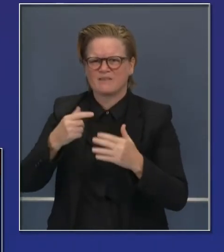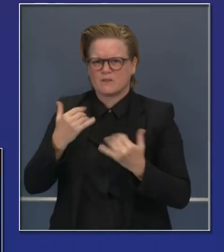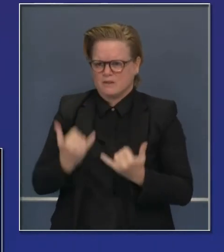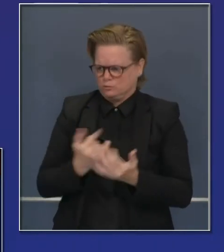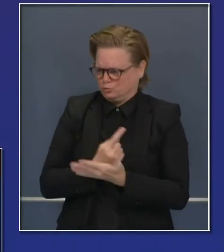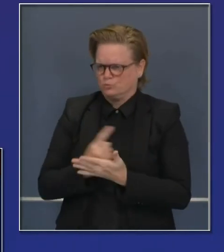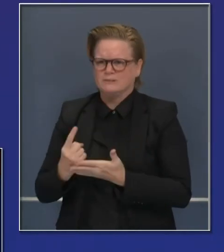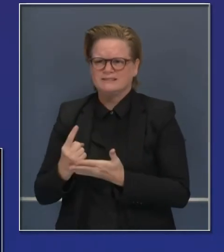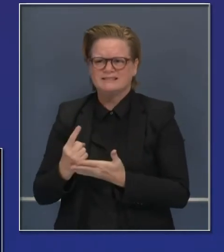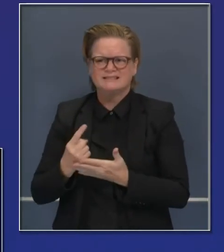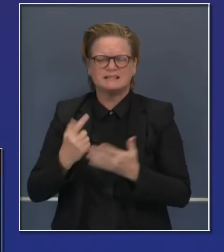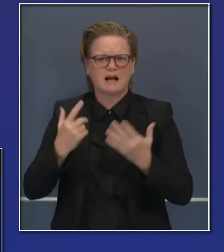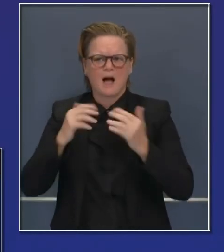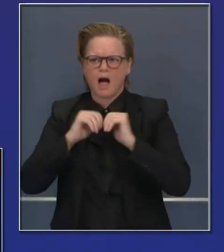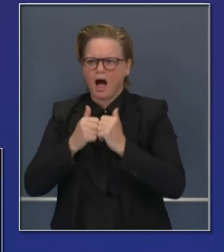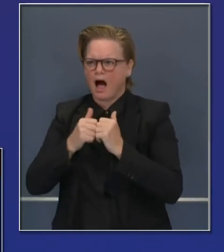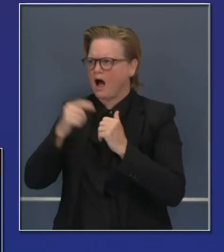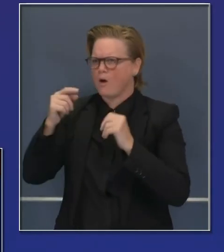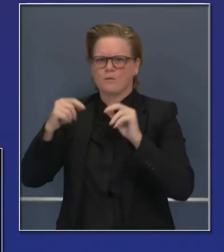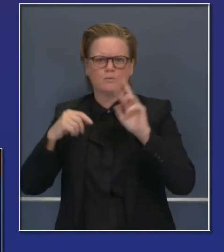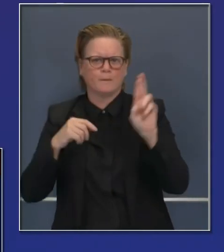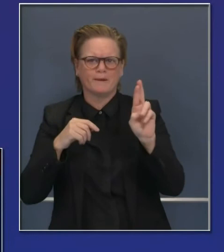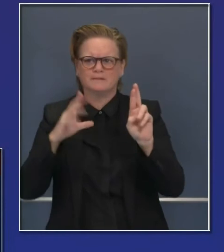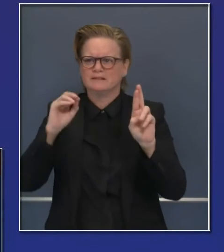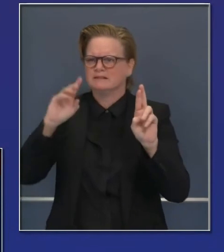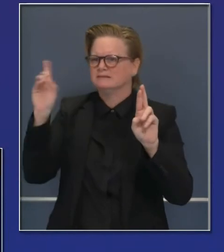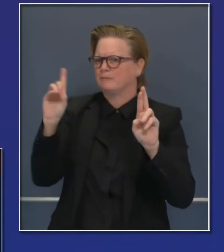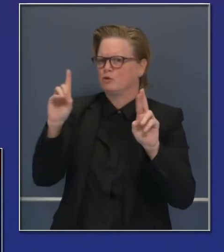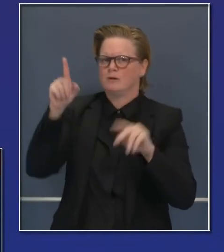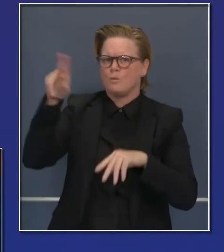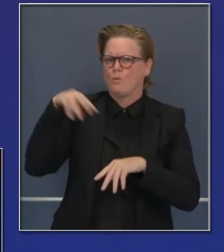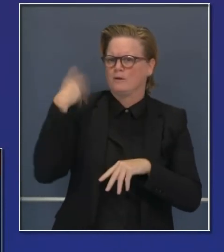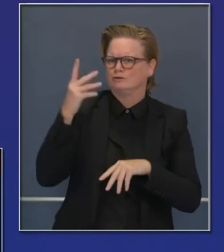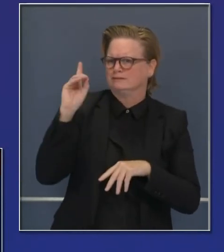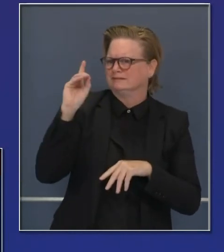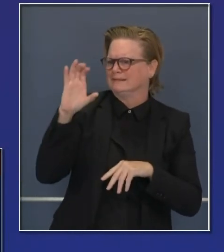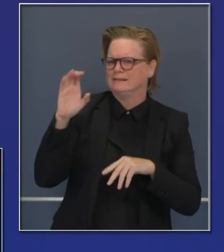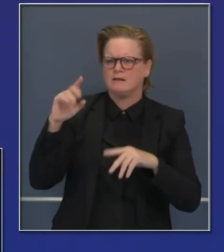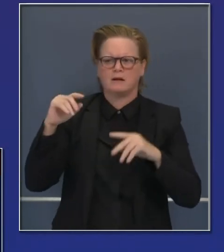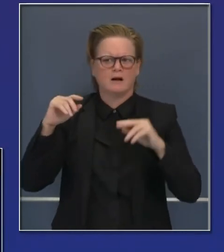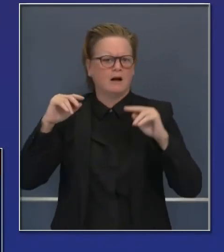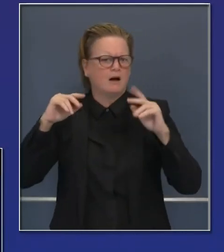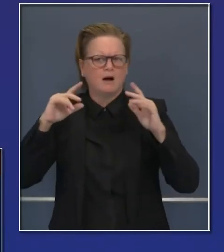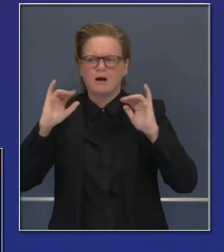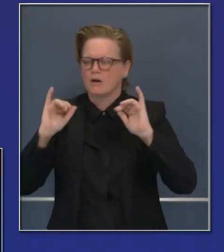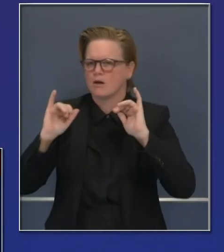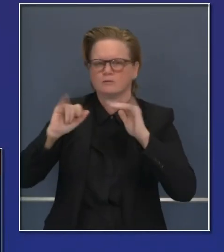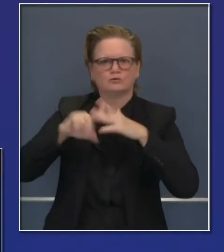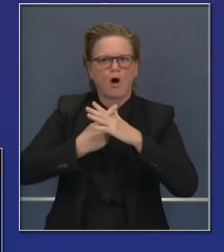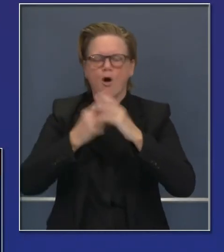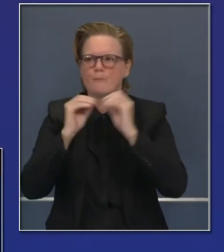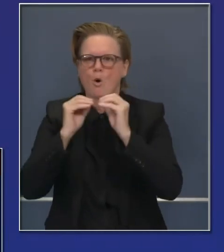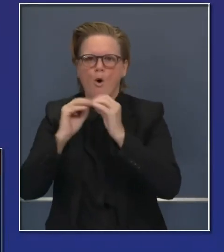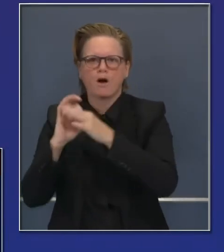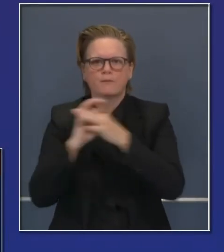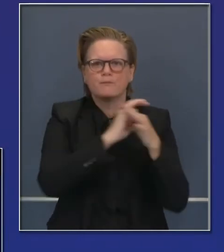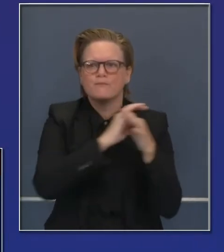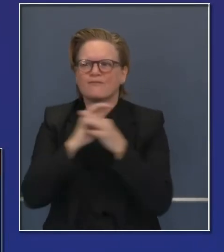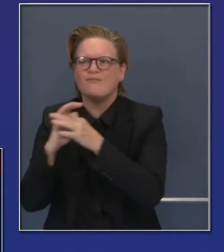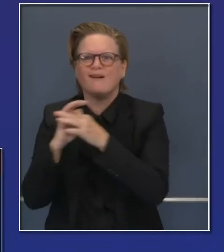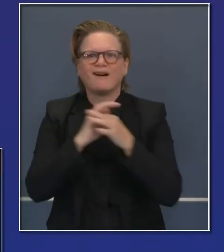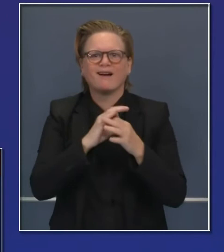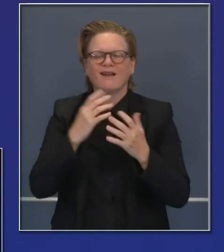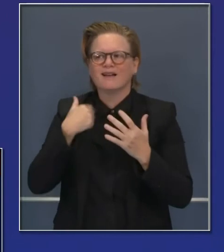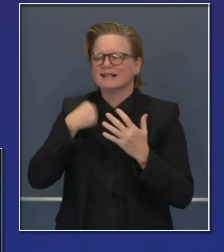in Washington, D.C. They simply cannot happen soon enough, and they're critical in terms of helping support our businesses during